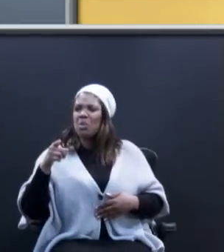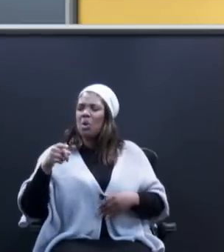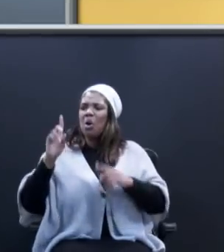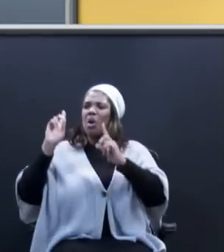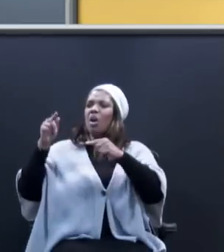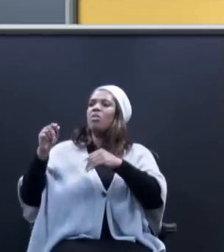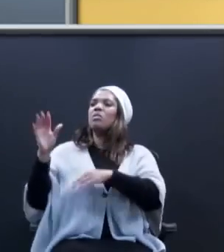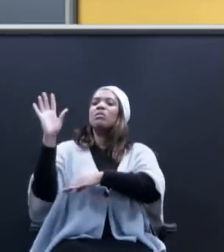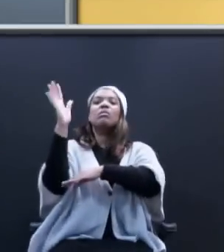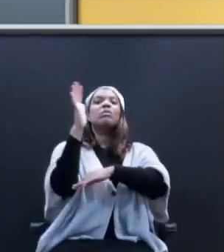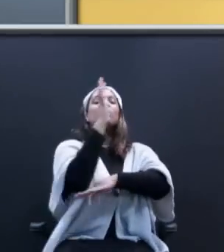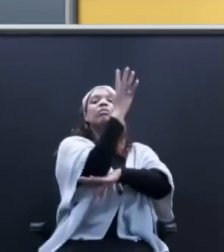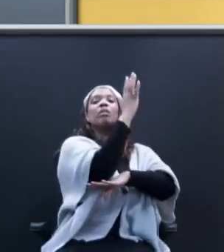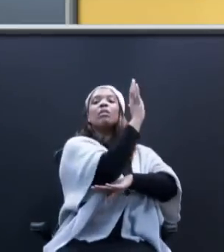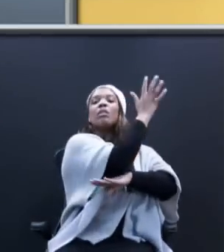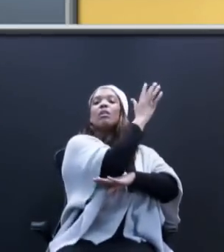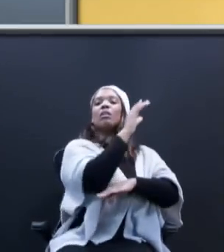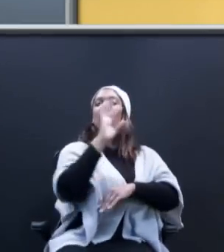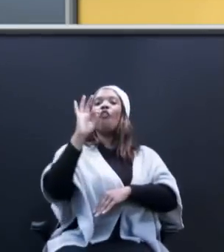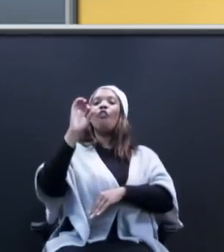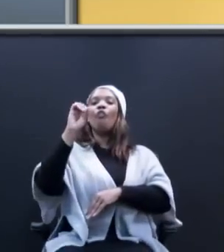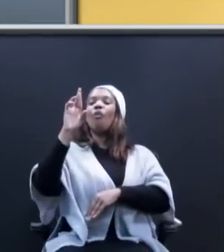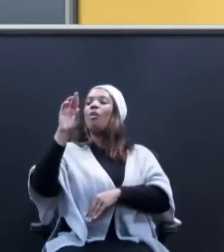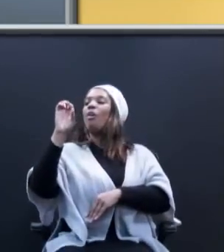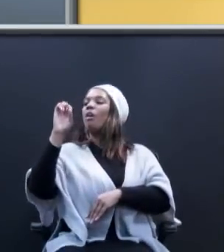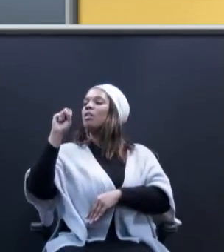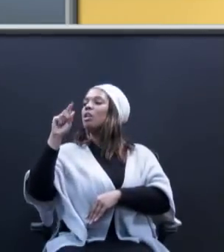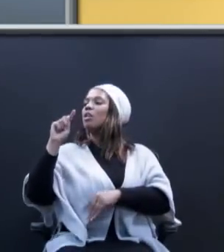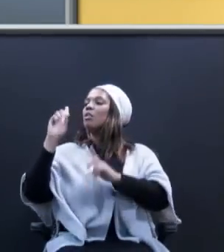what the government going to do to you.